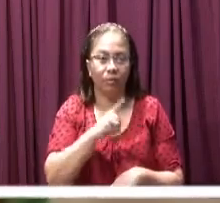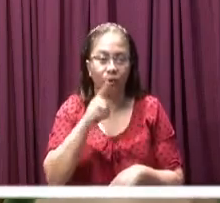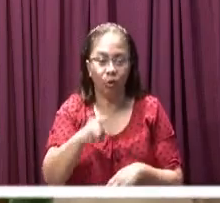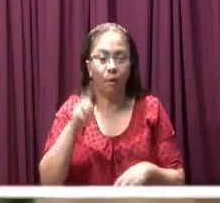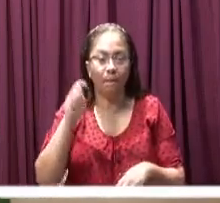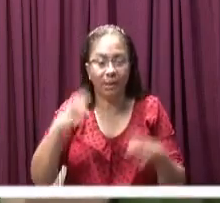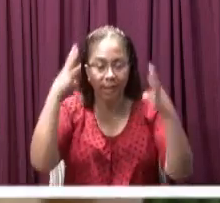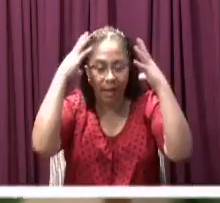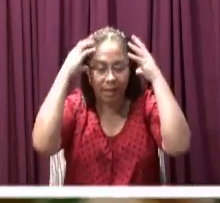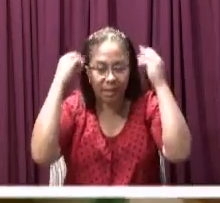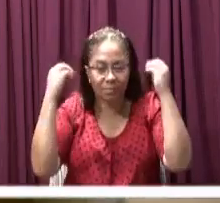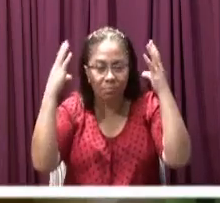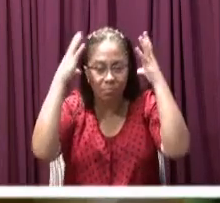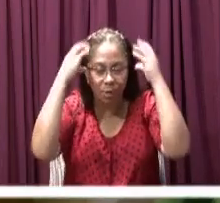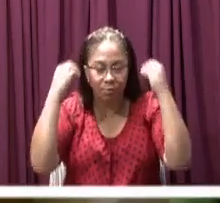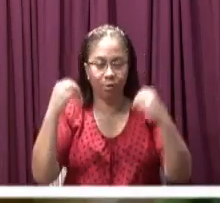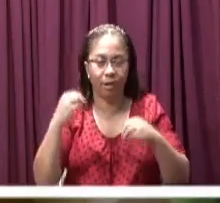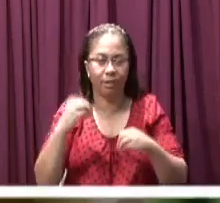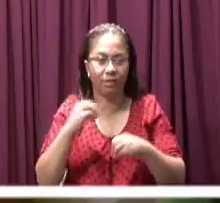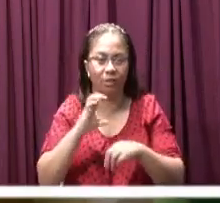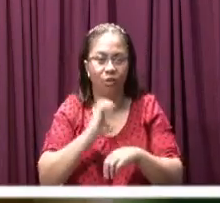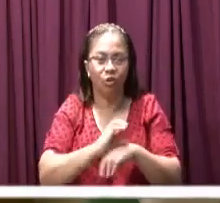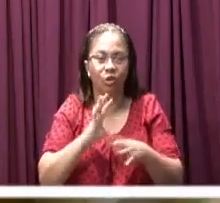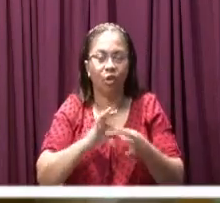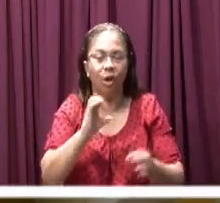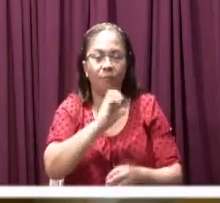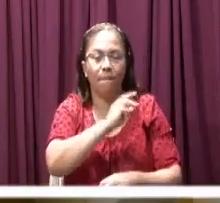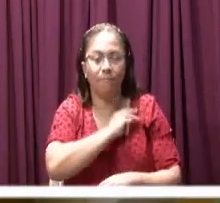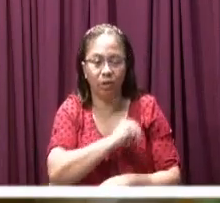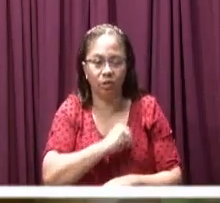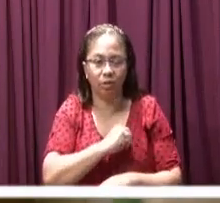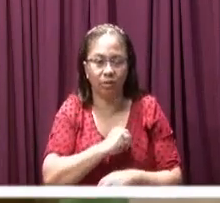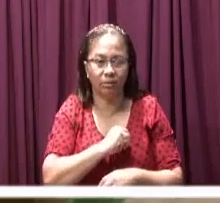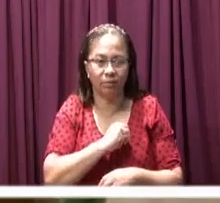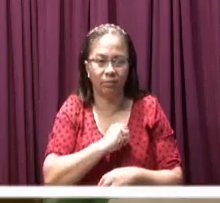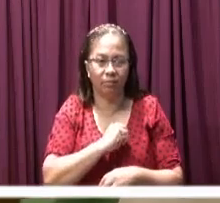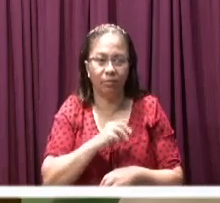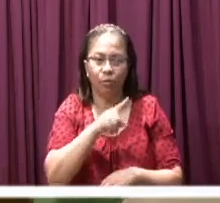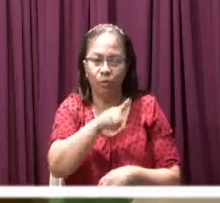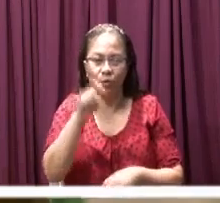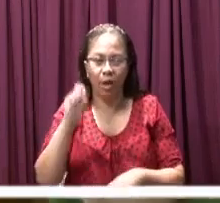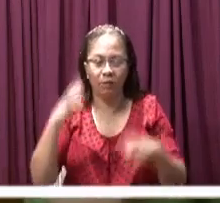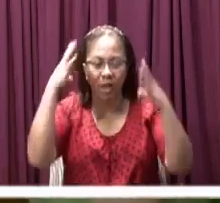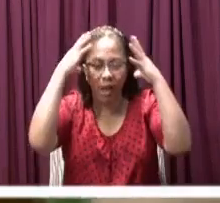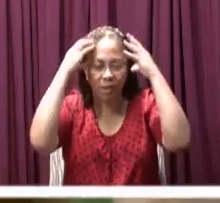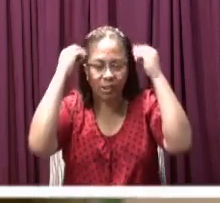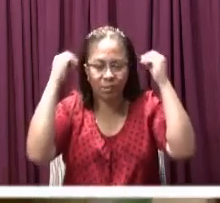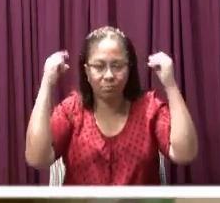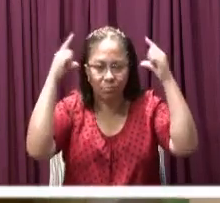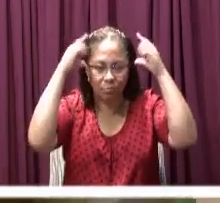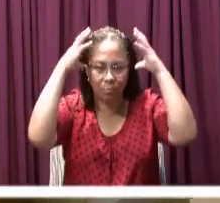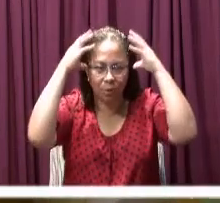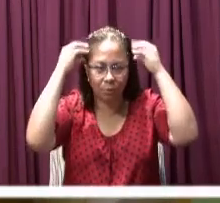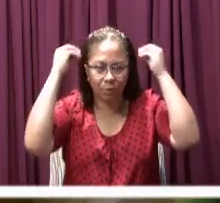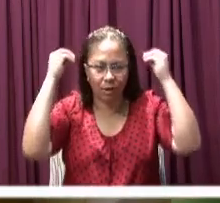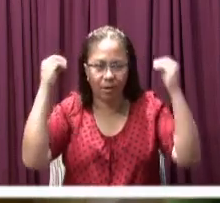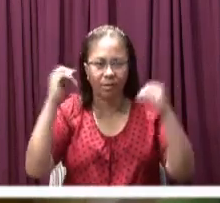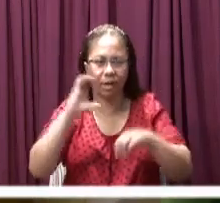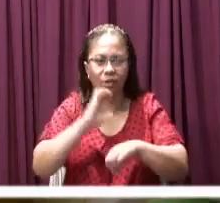to experience the church as a church of mission. Where you have to experience the church as a church